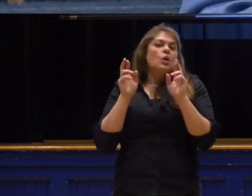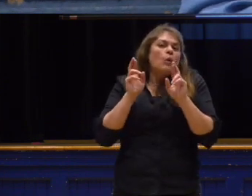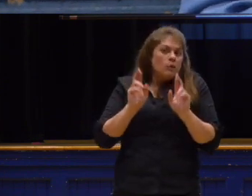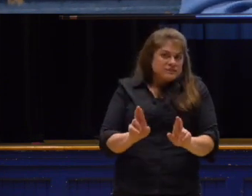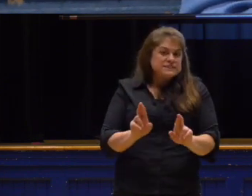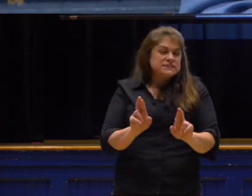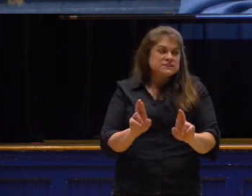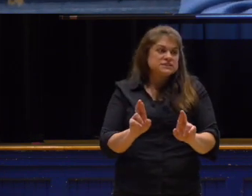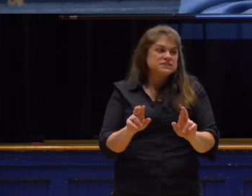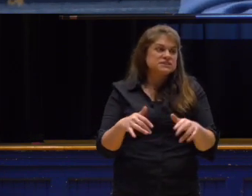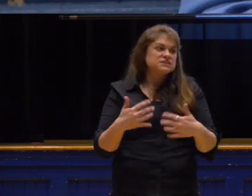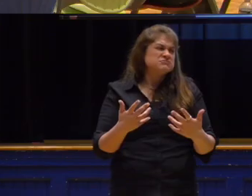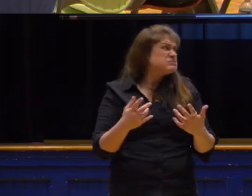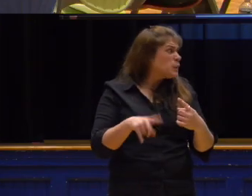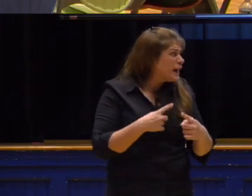so hopefully,